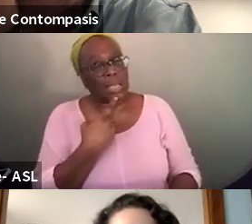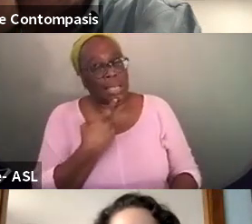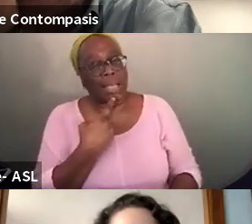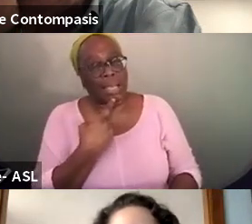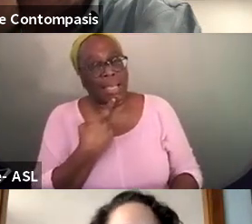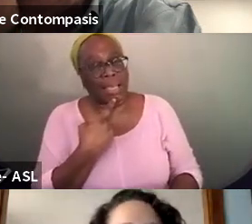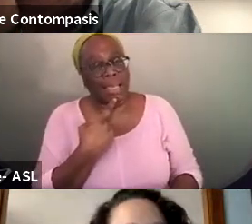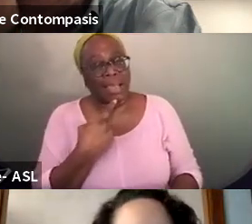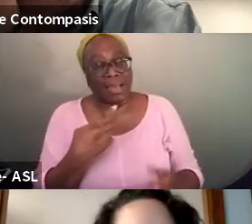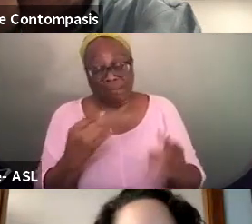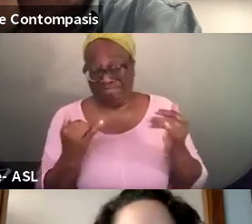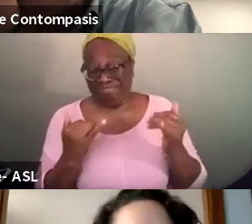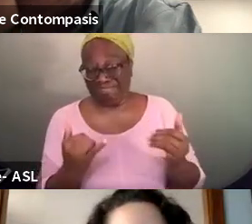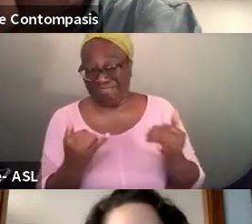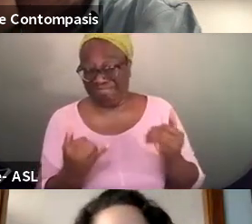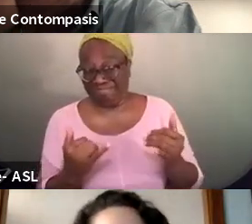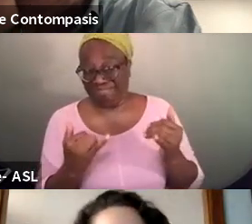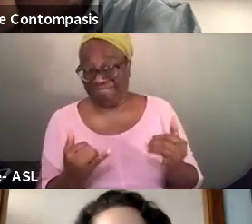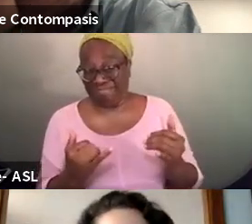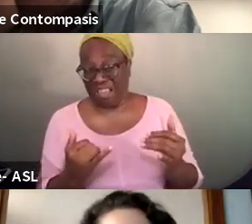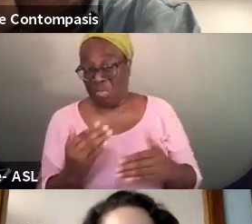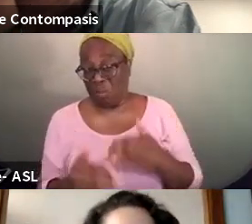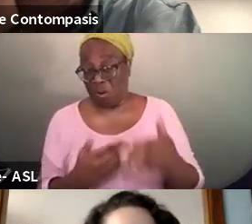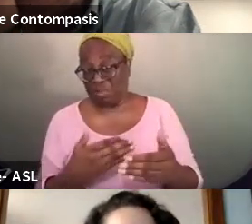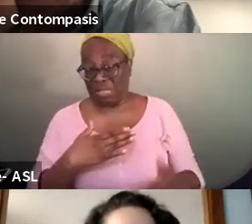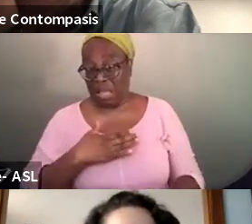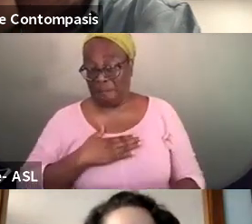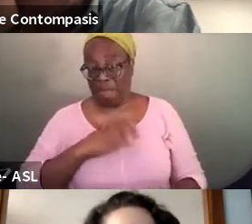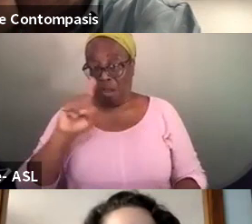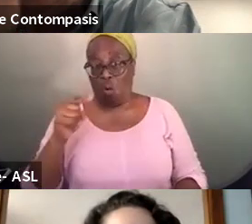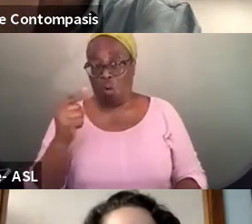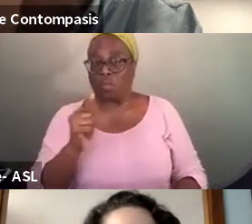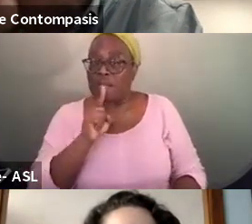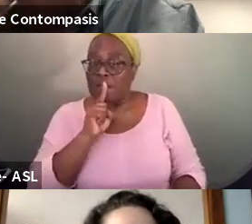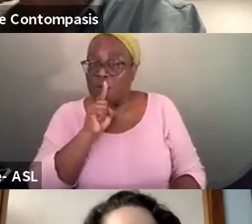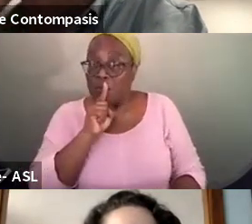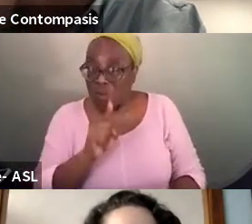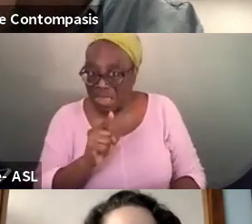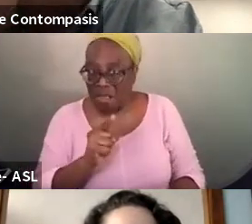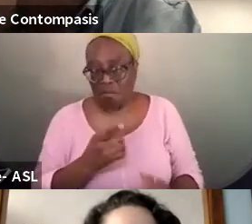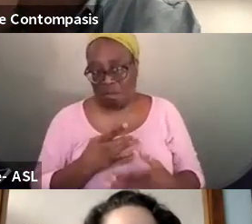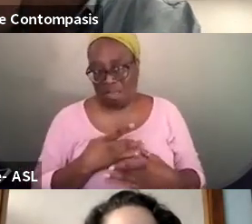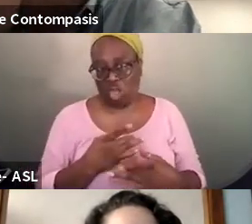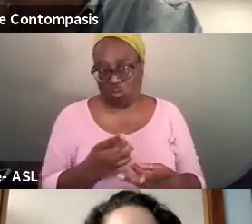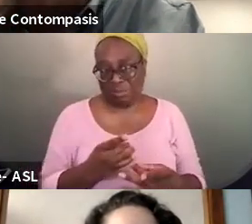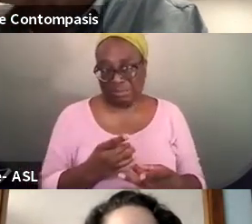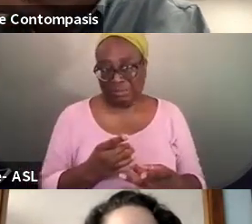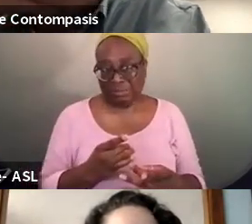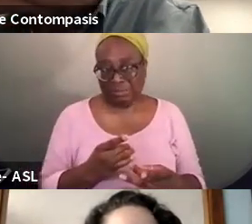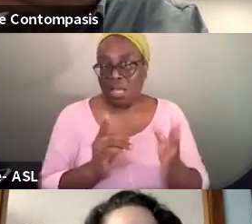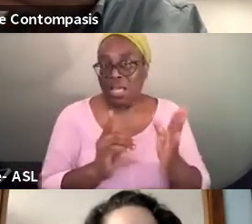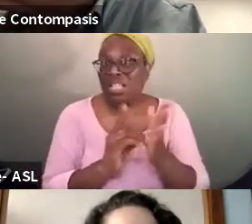At this stage in this process, my only real interest is in developing